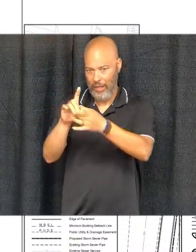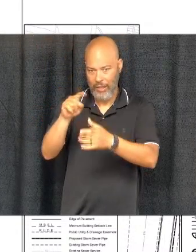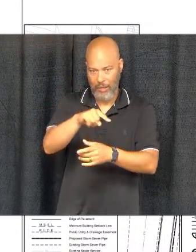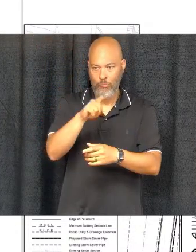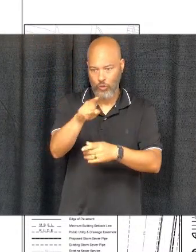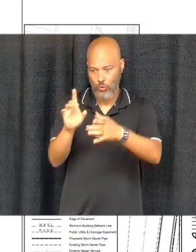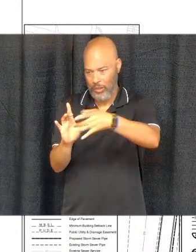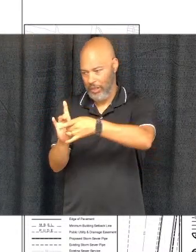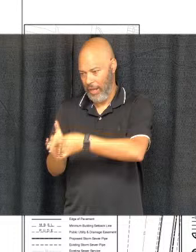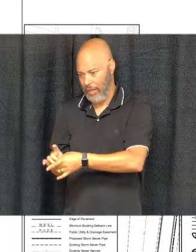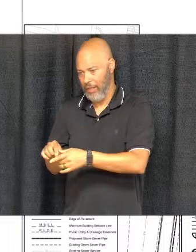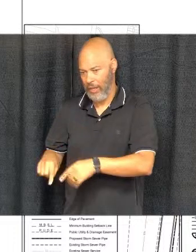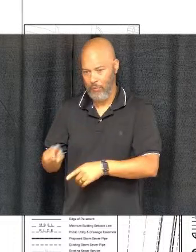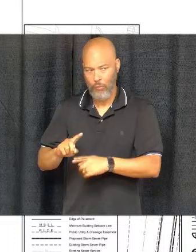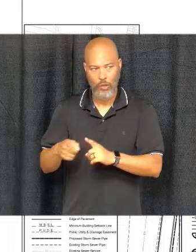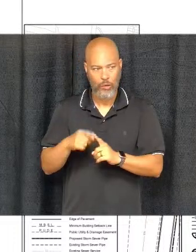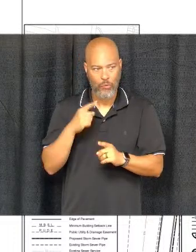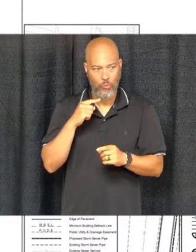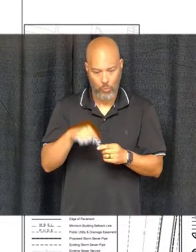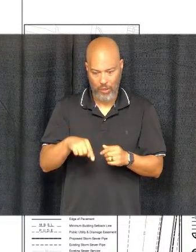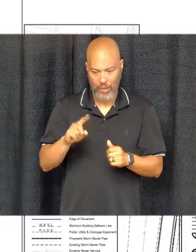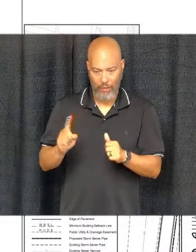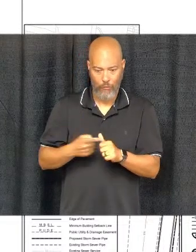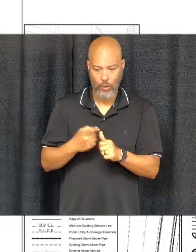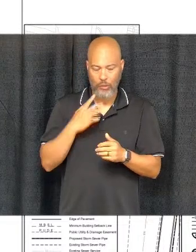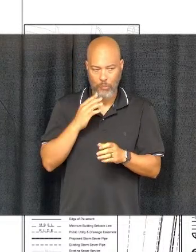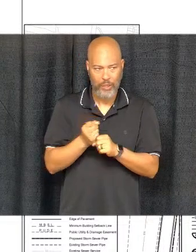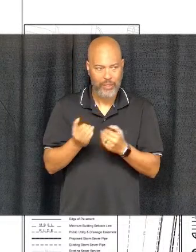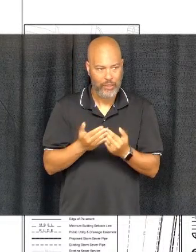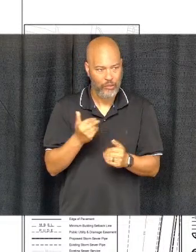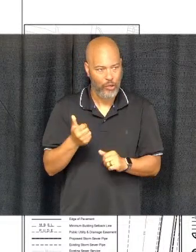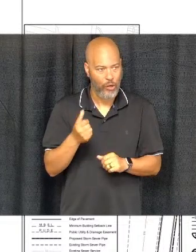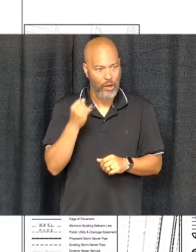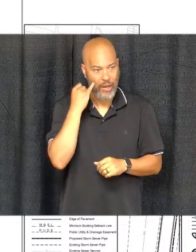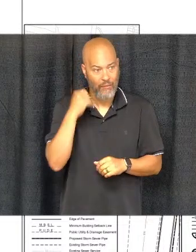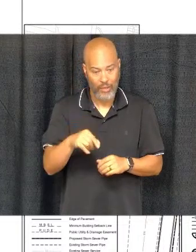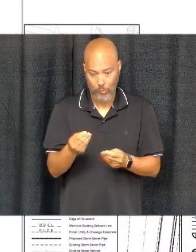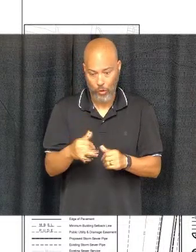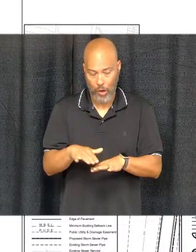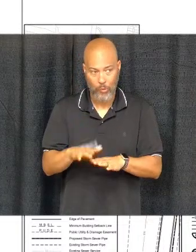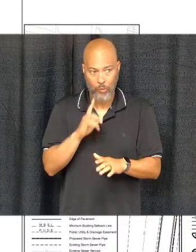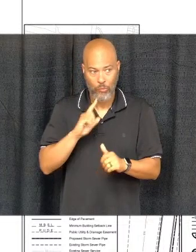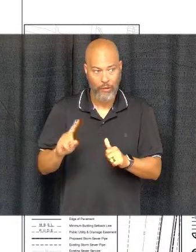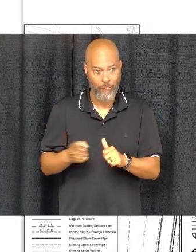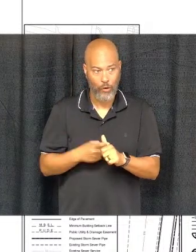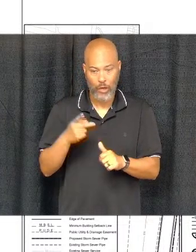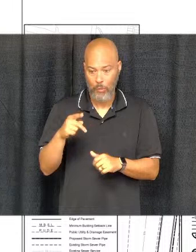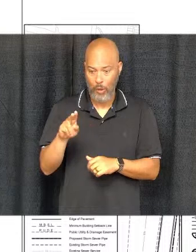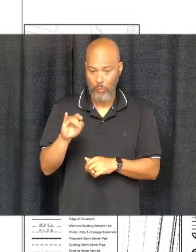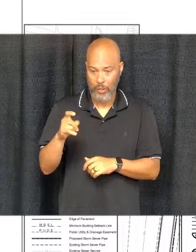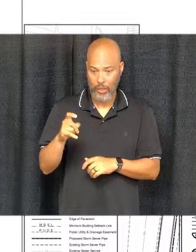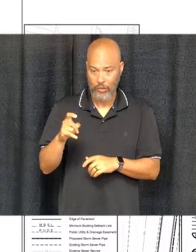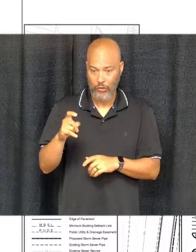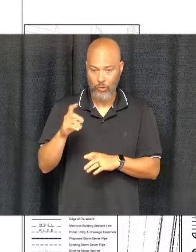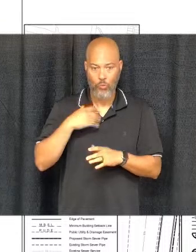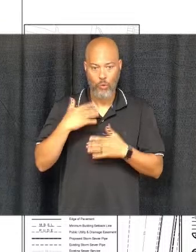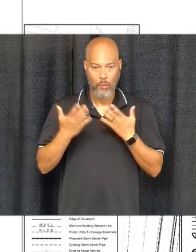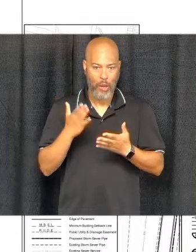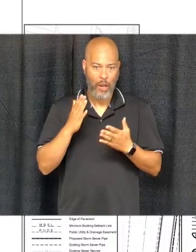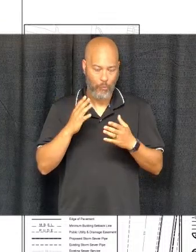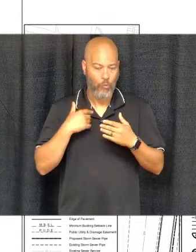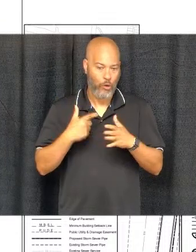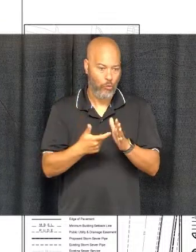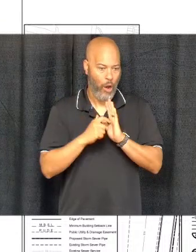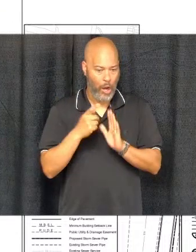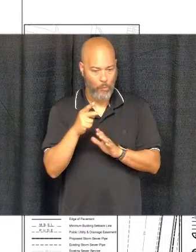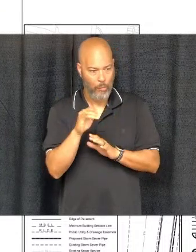to them. It's a lot easier when they're the first ones in. If this property was the first one in and Publix was coming in, for instance, we may have